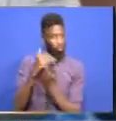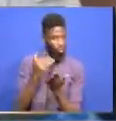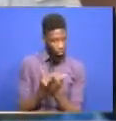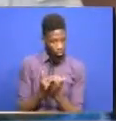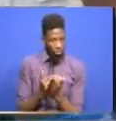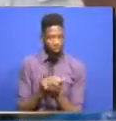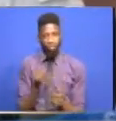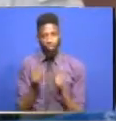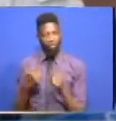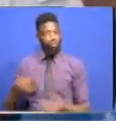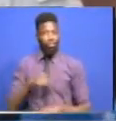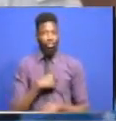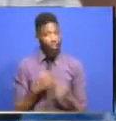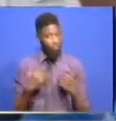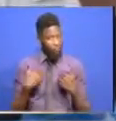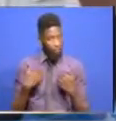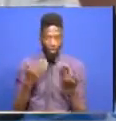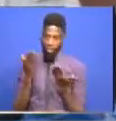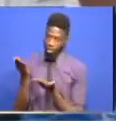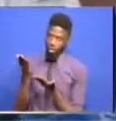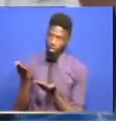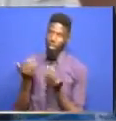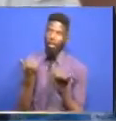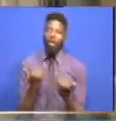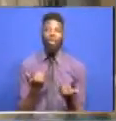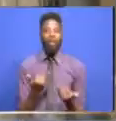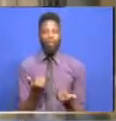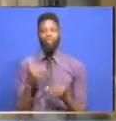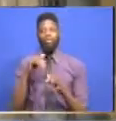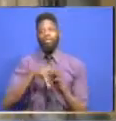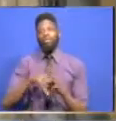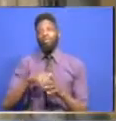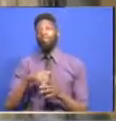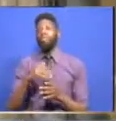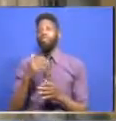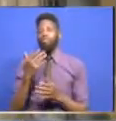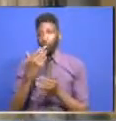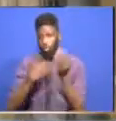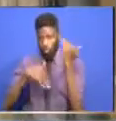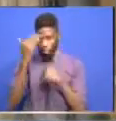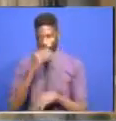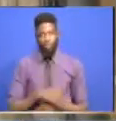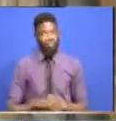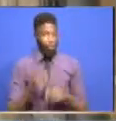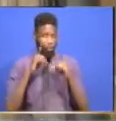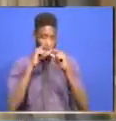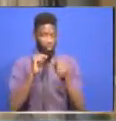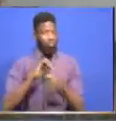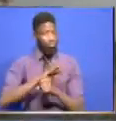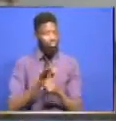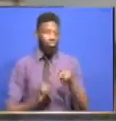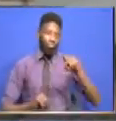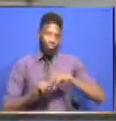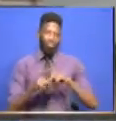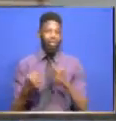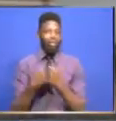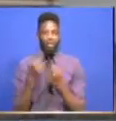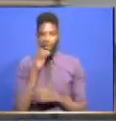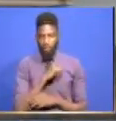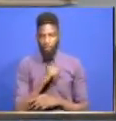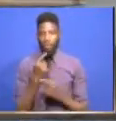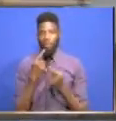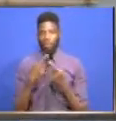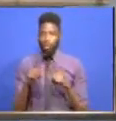have currently at the school. He acknowledged the challenge posed by the novel coronavirus, saying plans are at